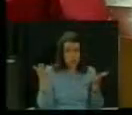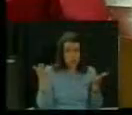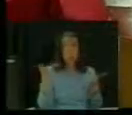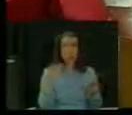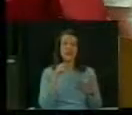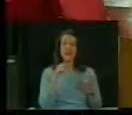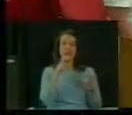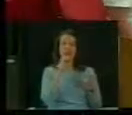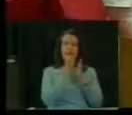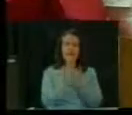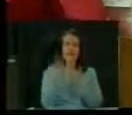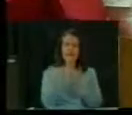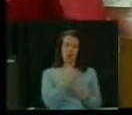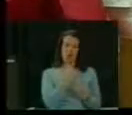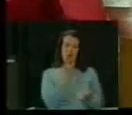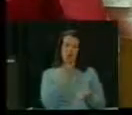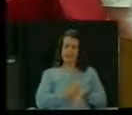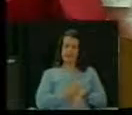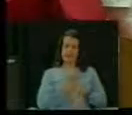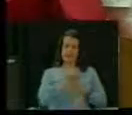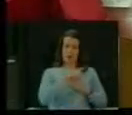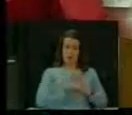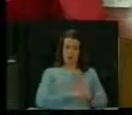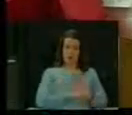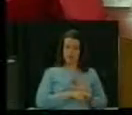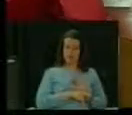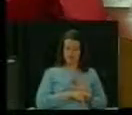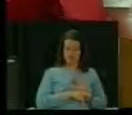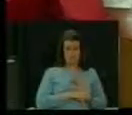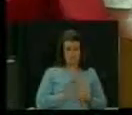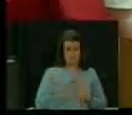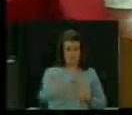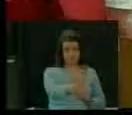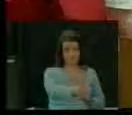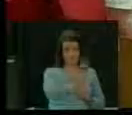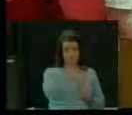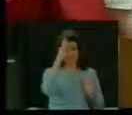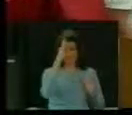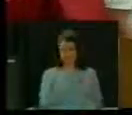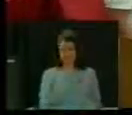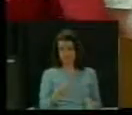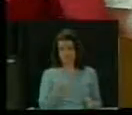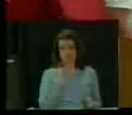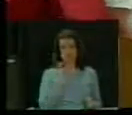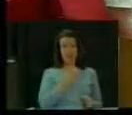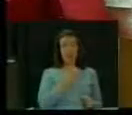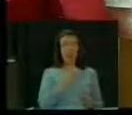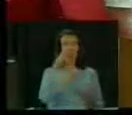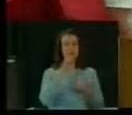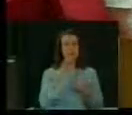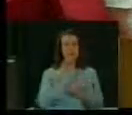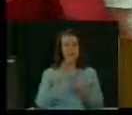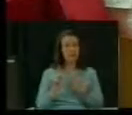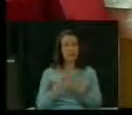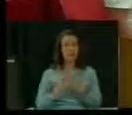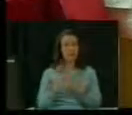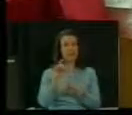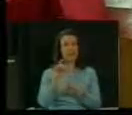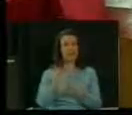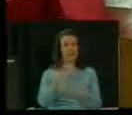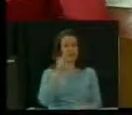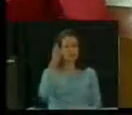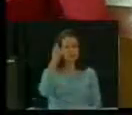that we set the policy. Ultimately, that is up to this body, and I believe everyone on the Ethics Committee understands and knows